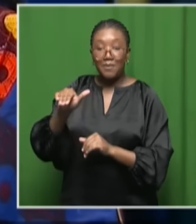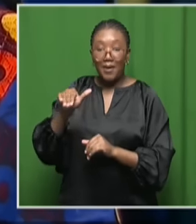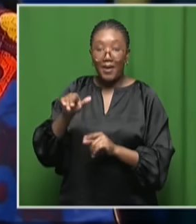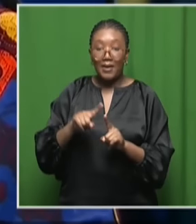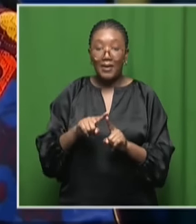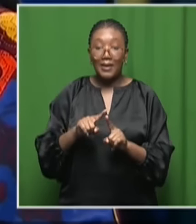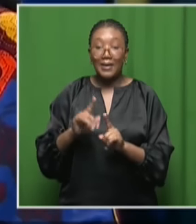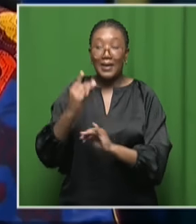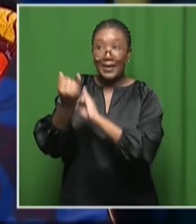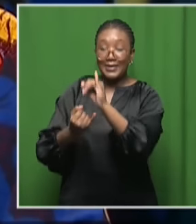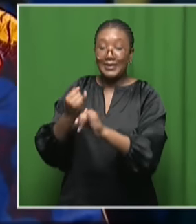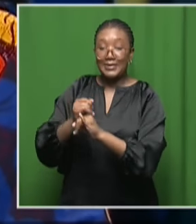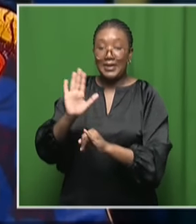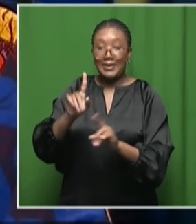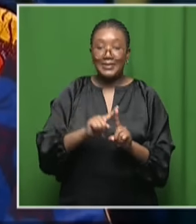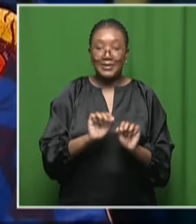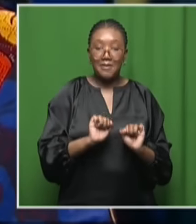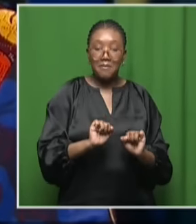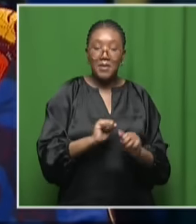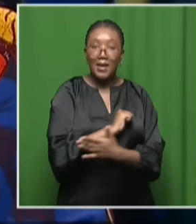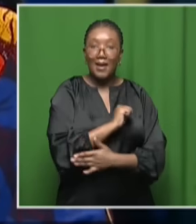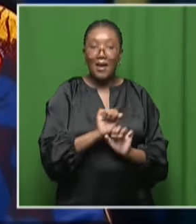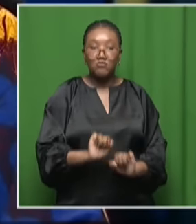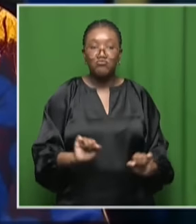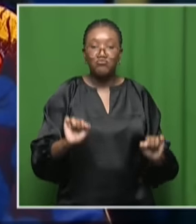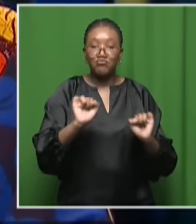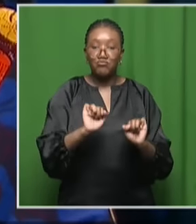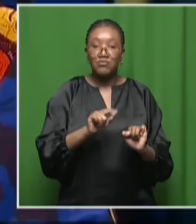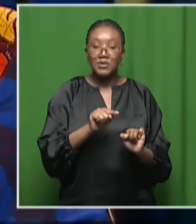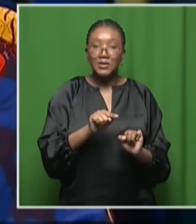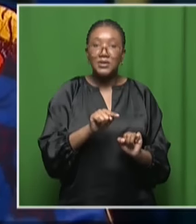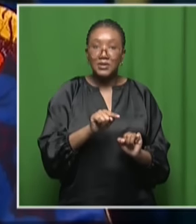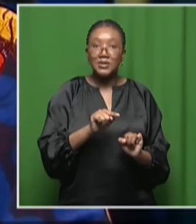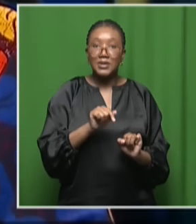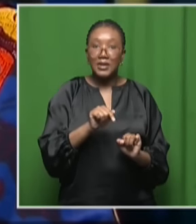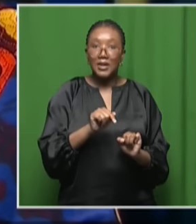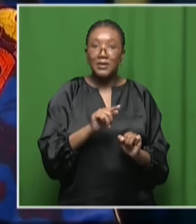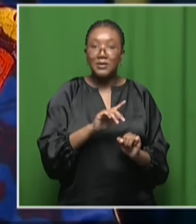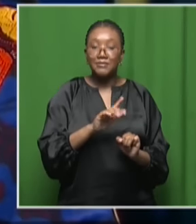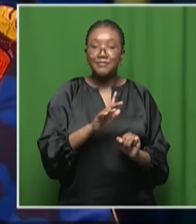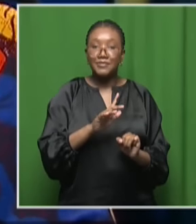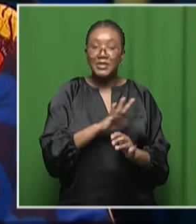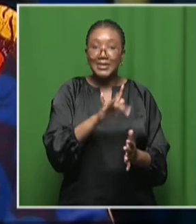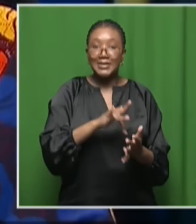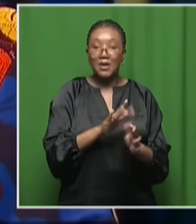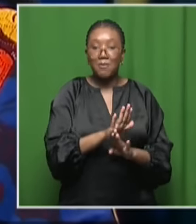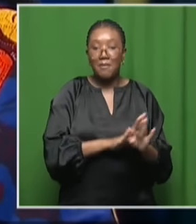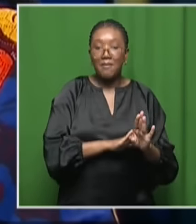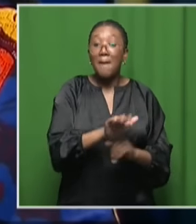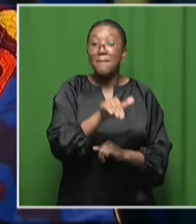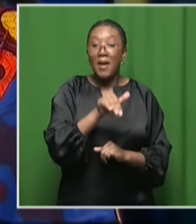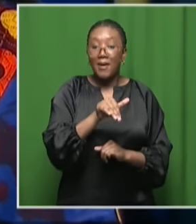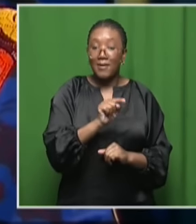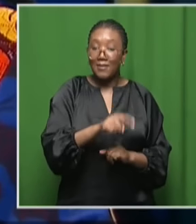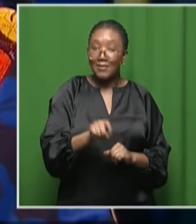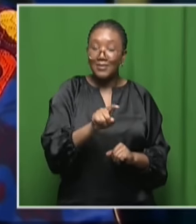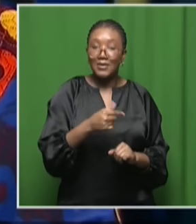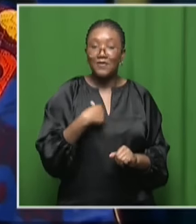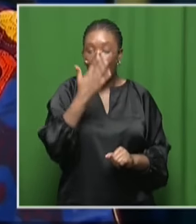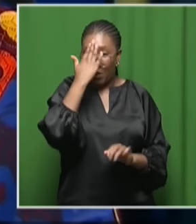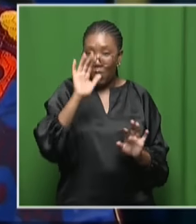development banks and the international ones, as well as private creditors, because we also know that actually a great deal of the